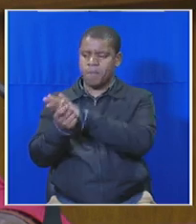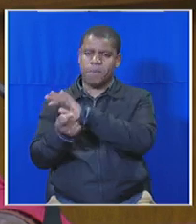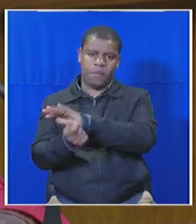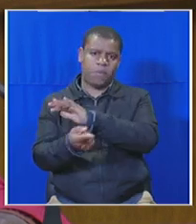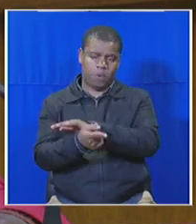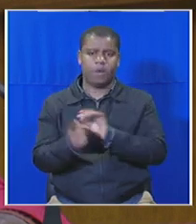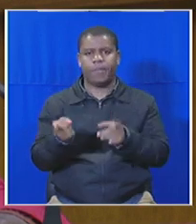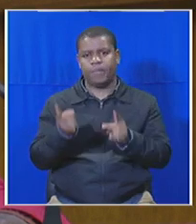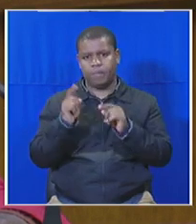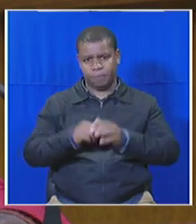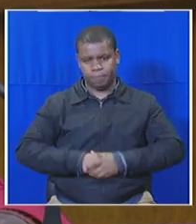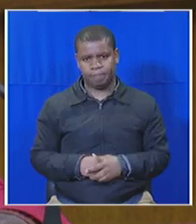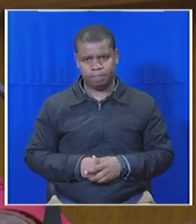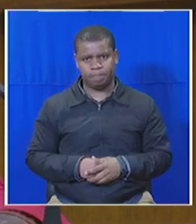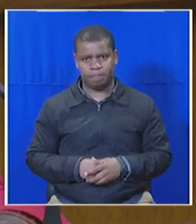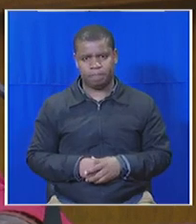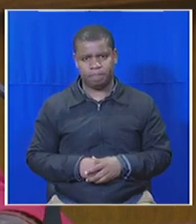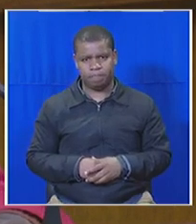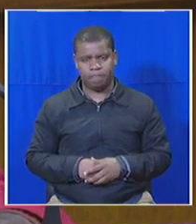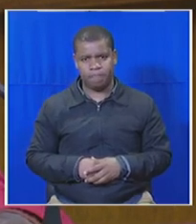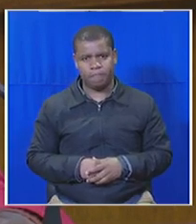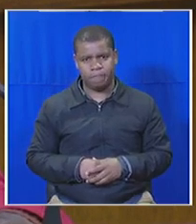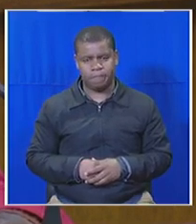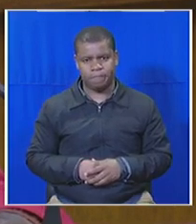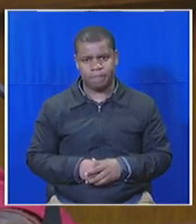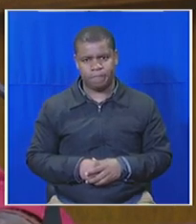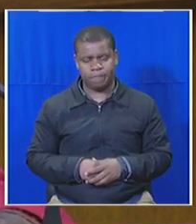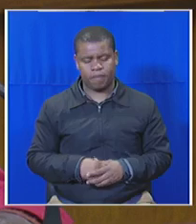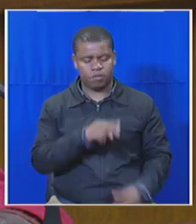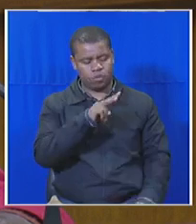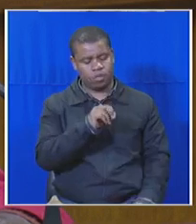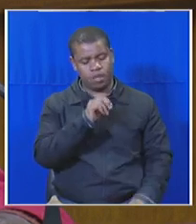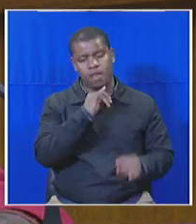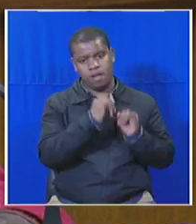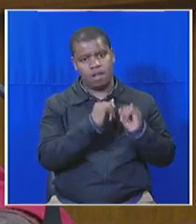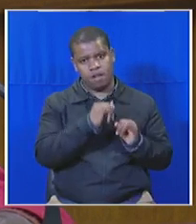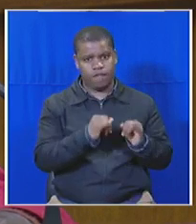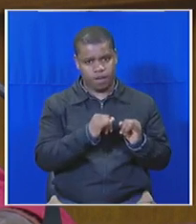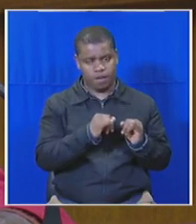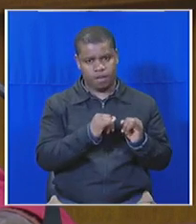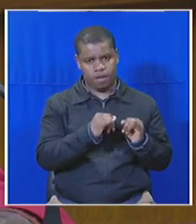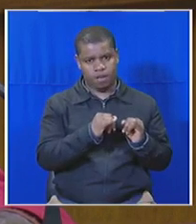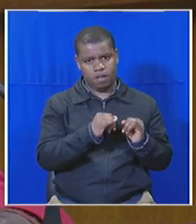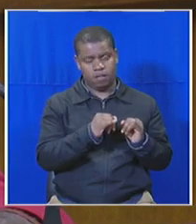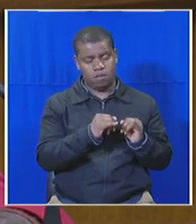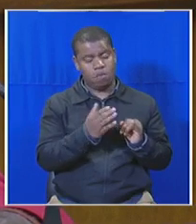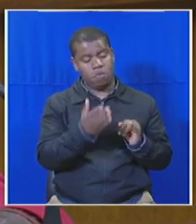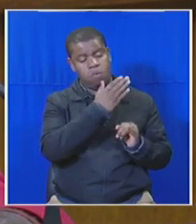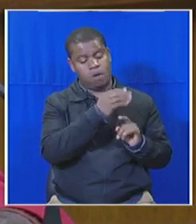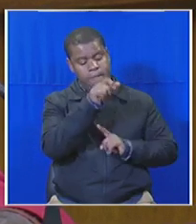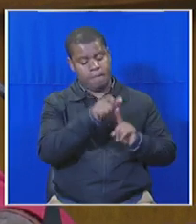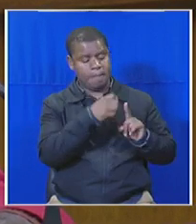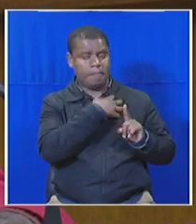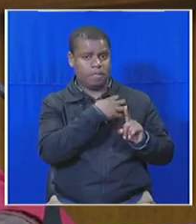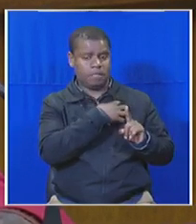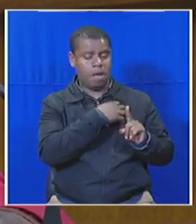committed since then. In 2011 alone, the former Minister of Police, Nathi